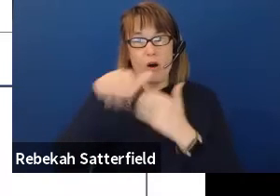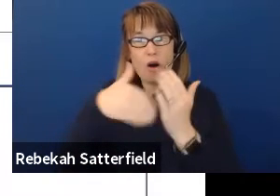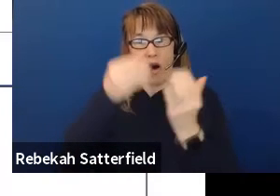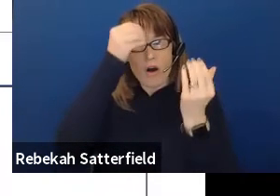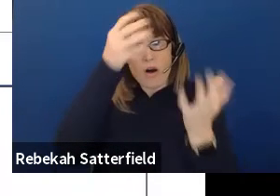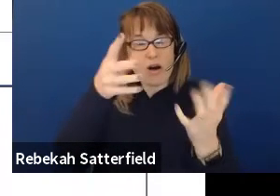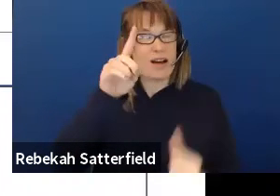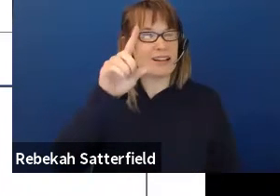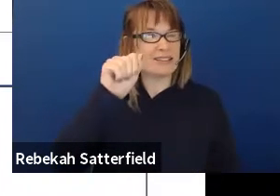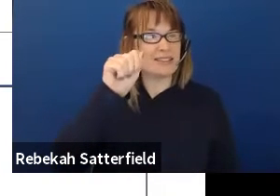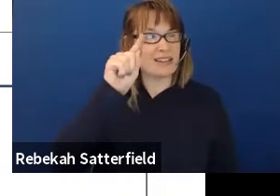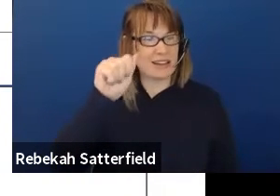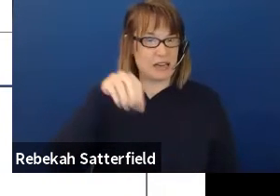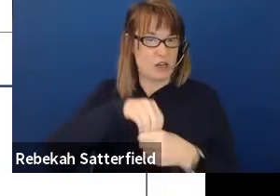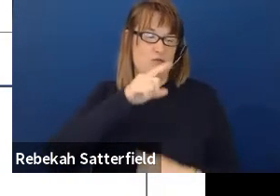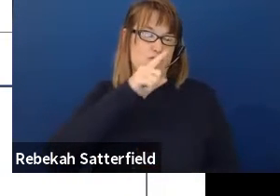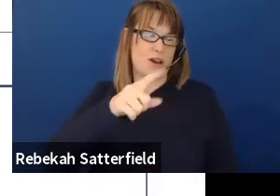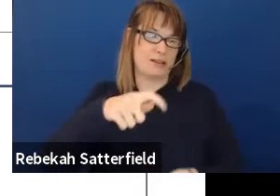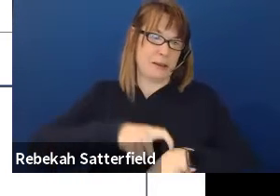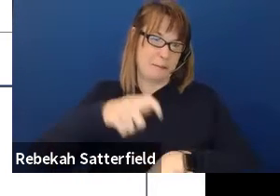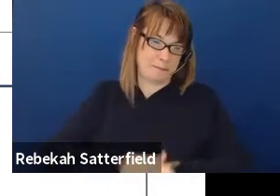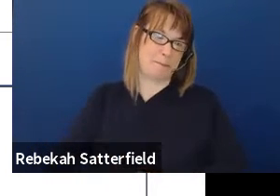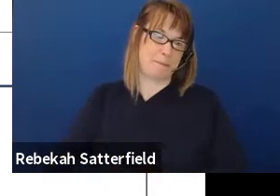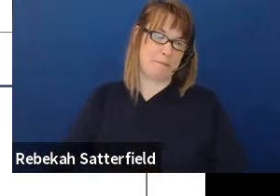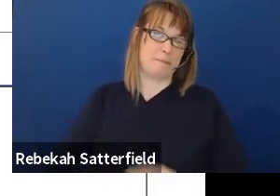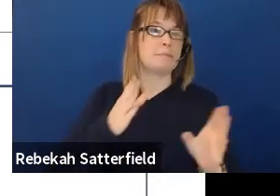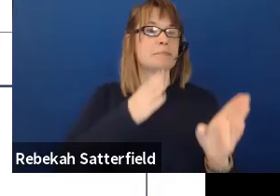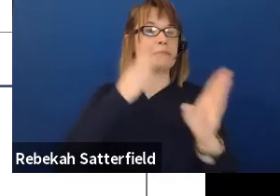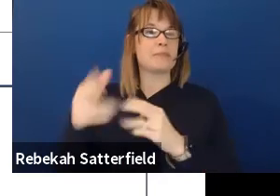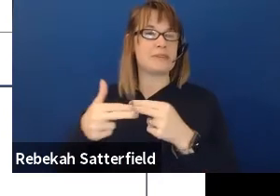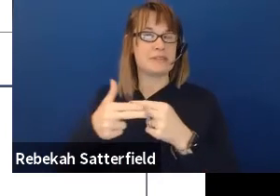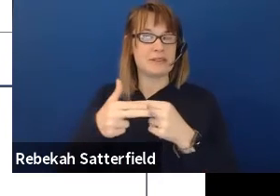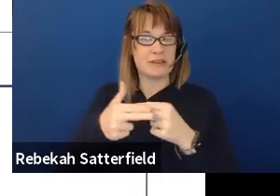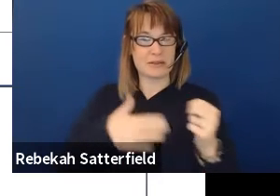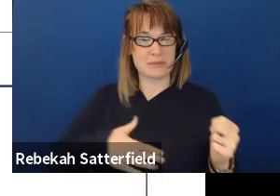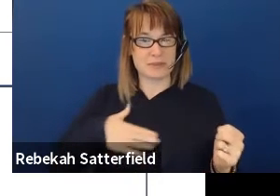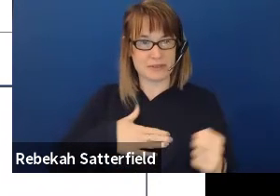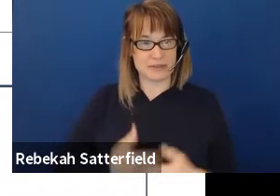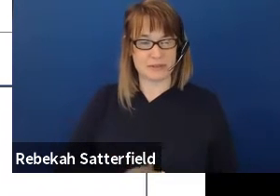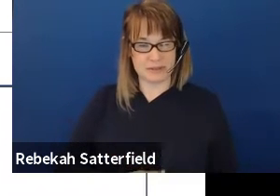the activity within the platform. So next slide, please.